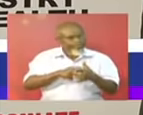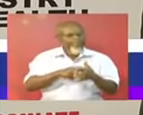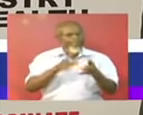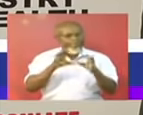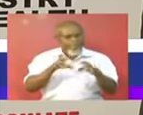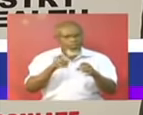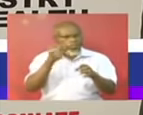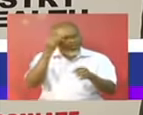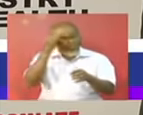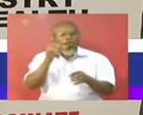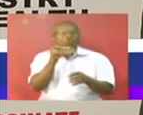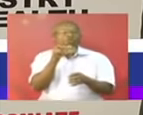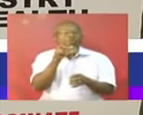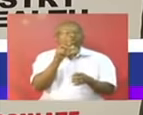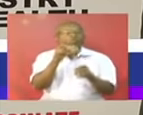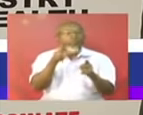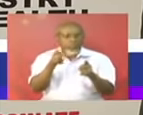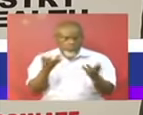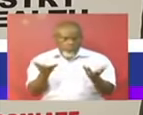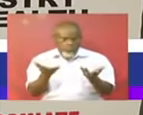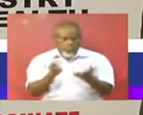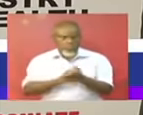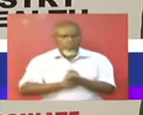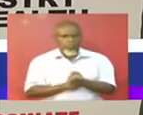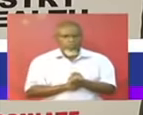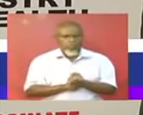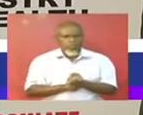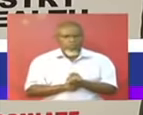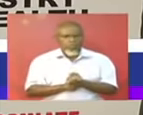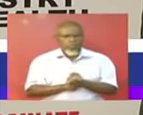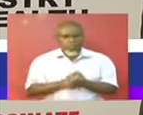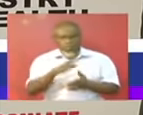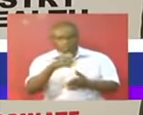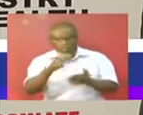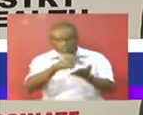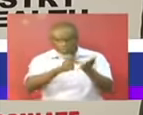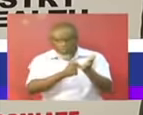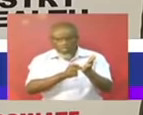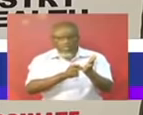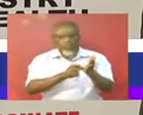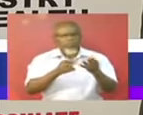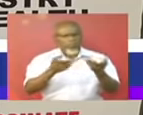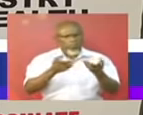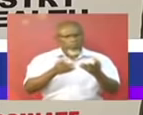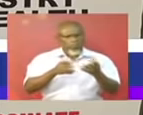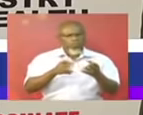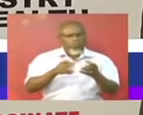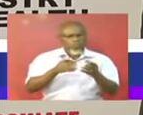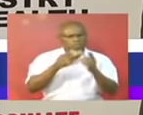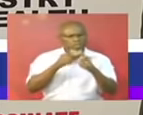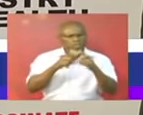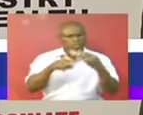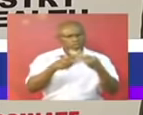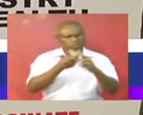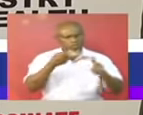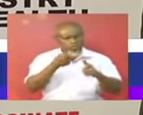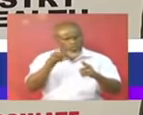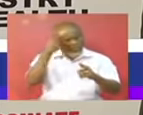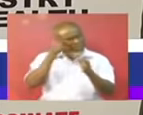screening questionnaire to make sure there are no contraindications or reasons why this patient should not be vaccinated